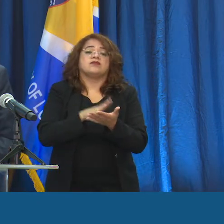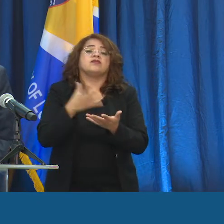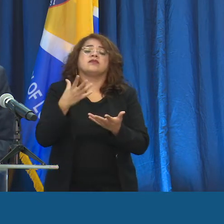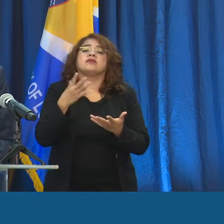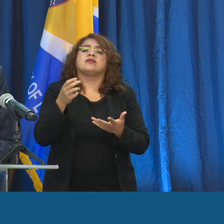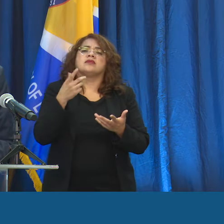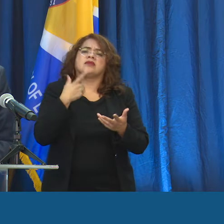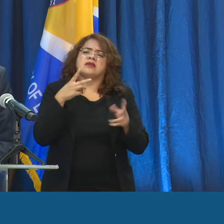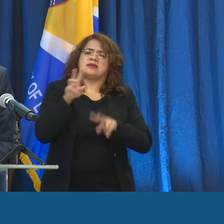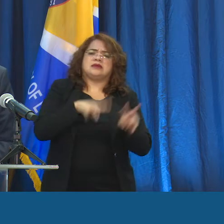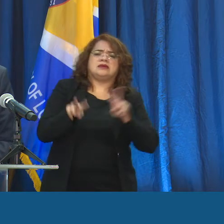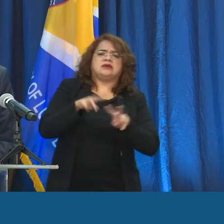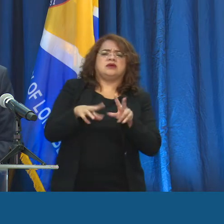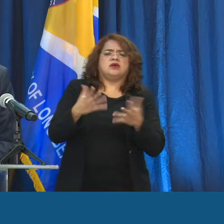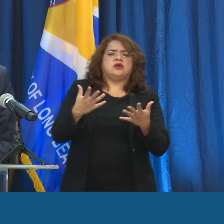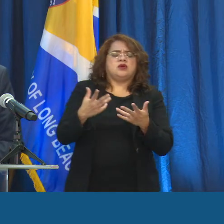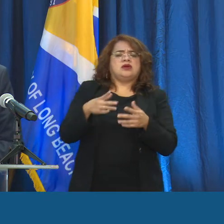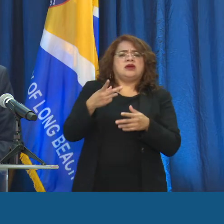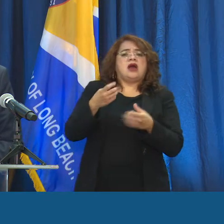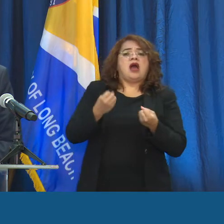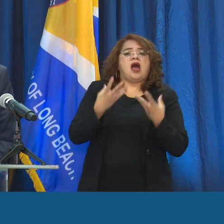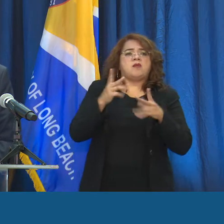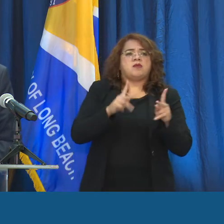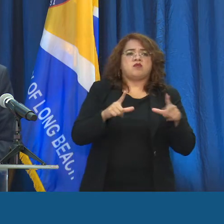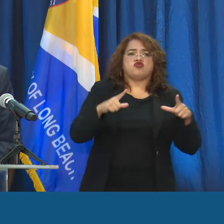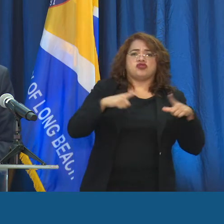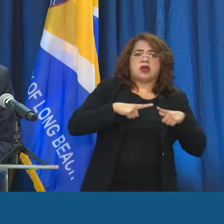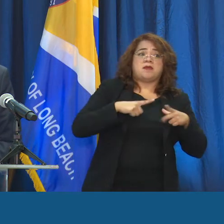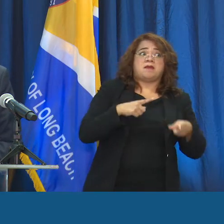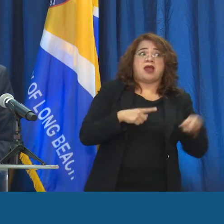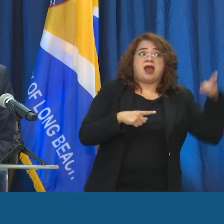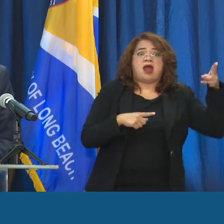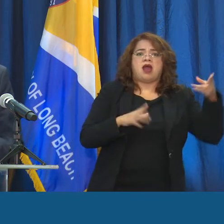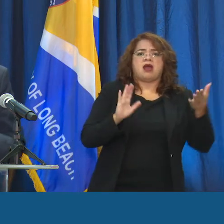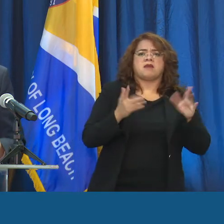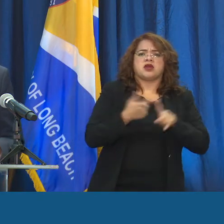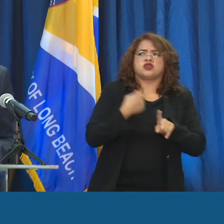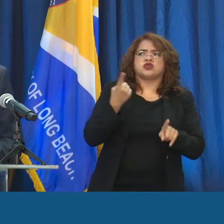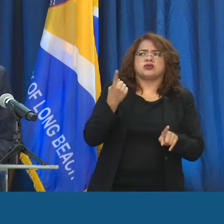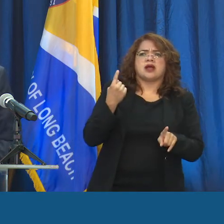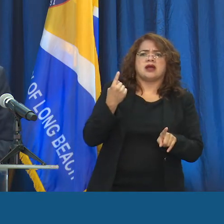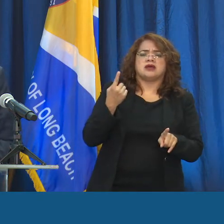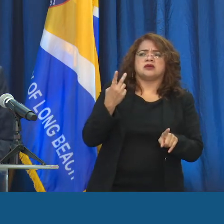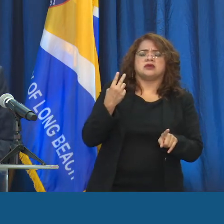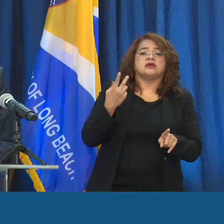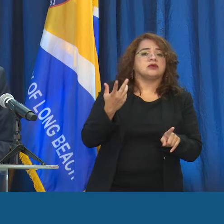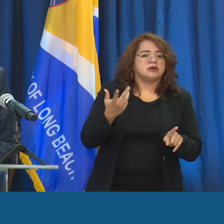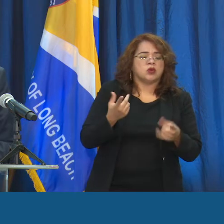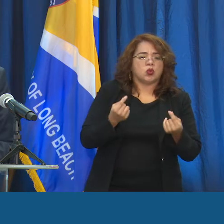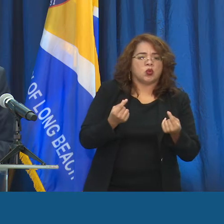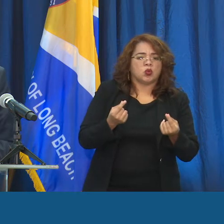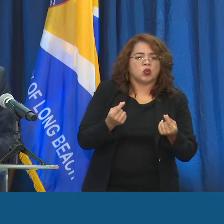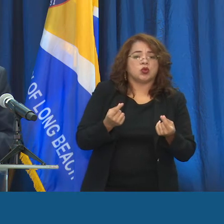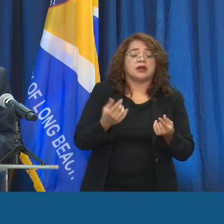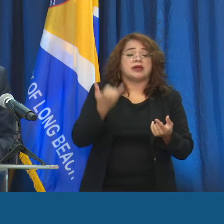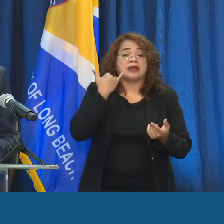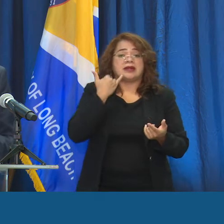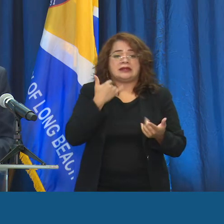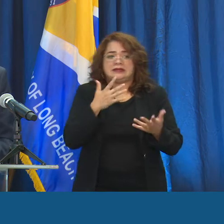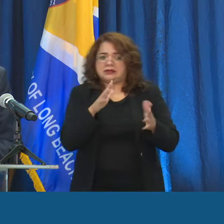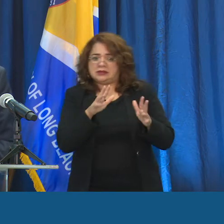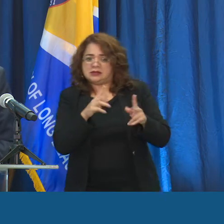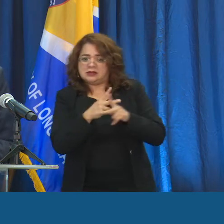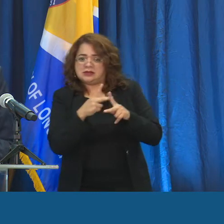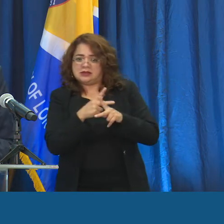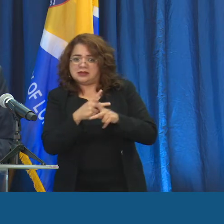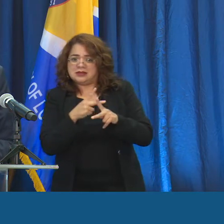people would be retiring. It may be higher than normal this year. And so if not, we'd have to cover that through some, if our estimates are a little off and